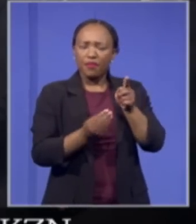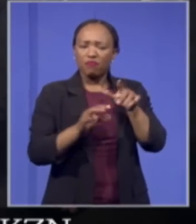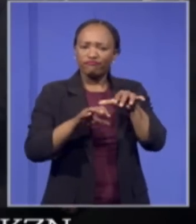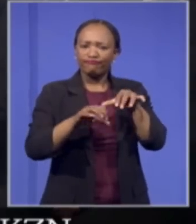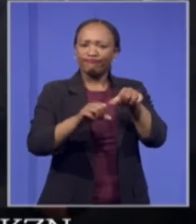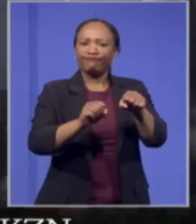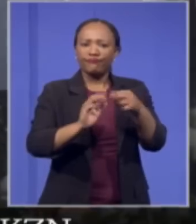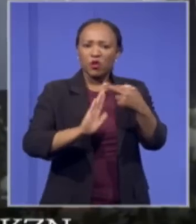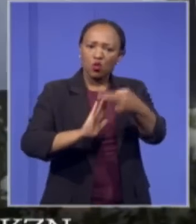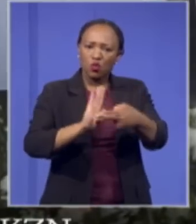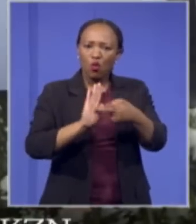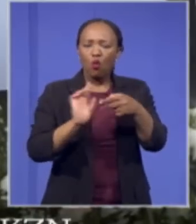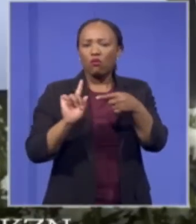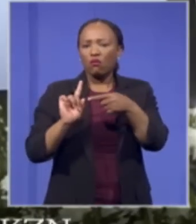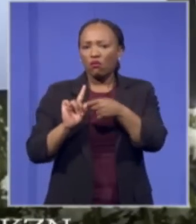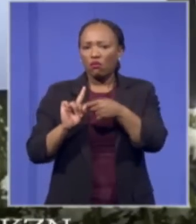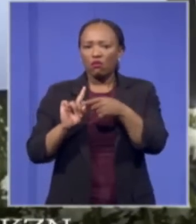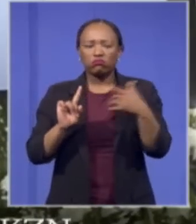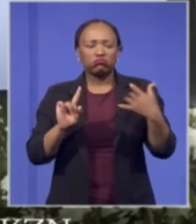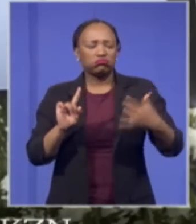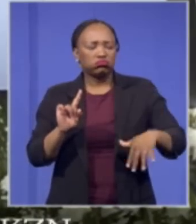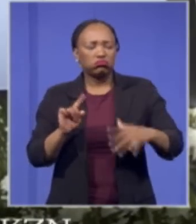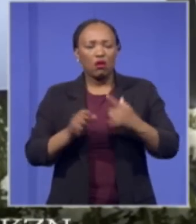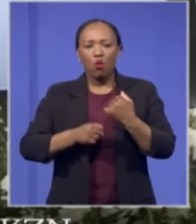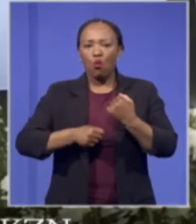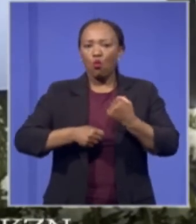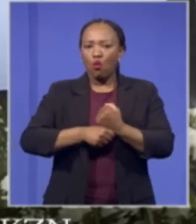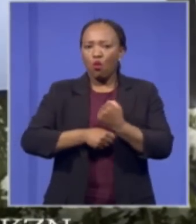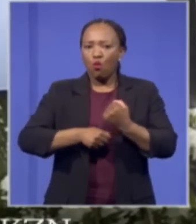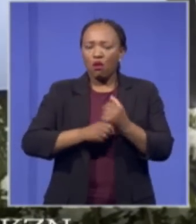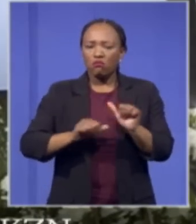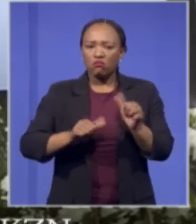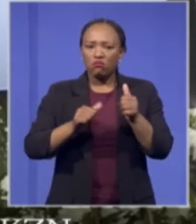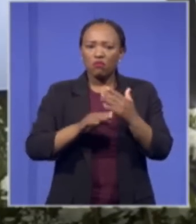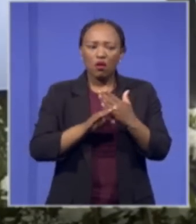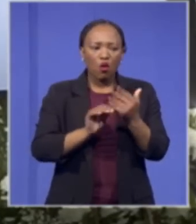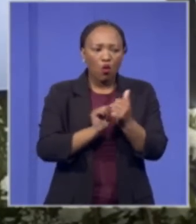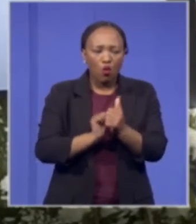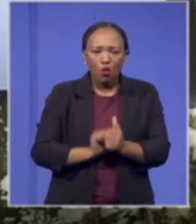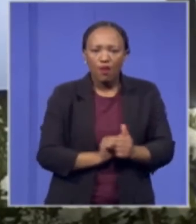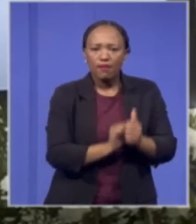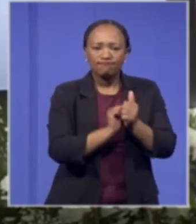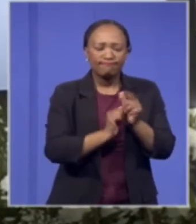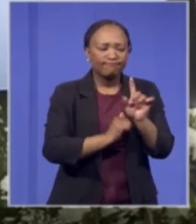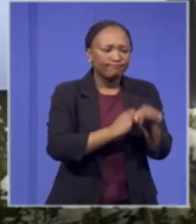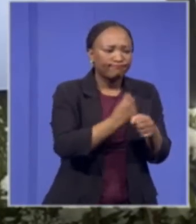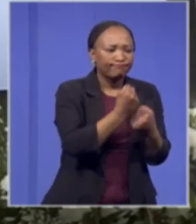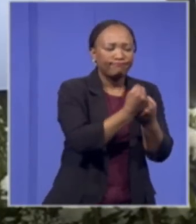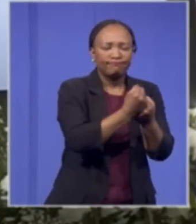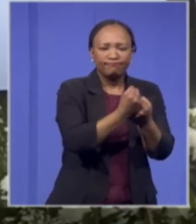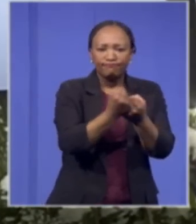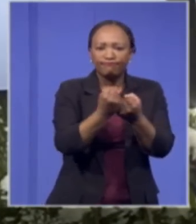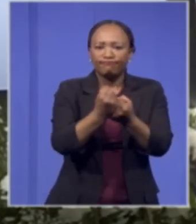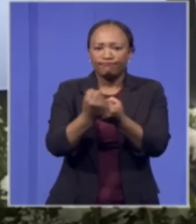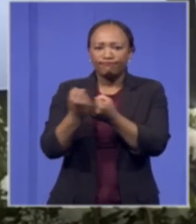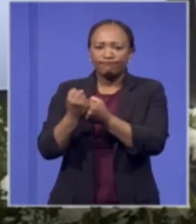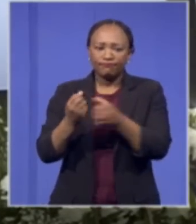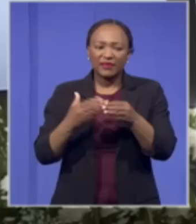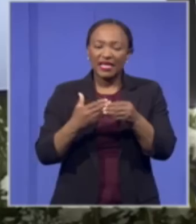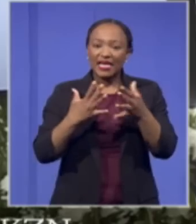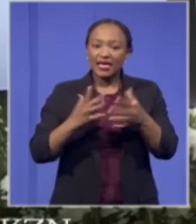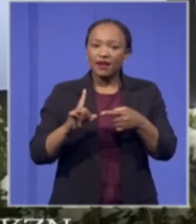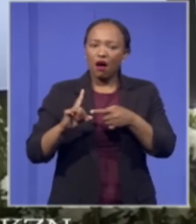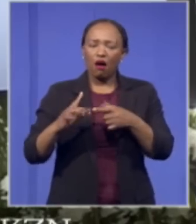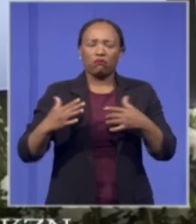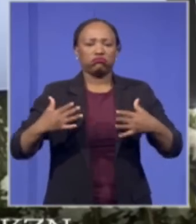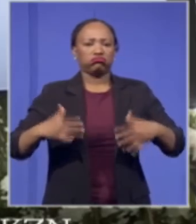role honorably, supporting his colleagues and providing the kind of leadership